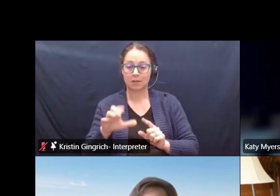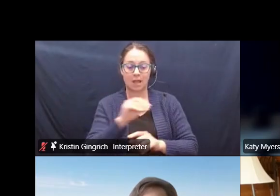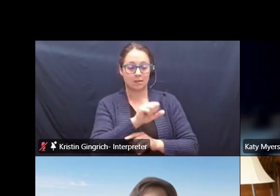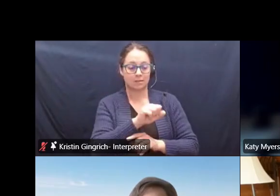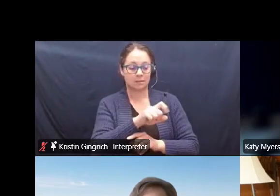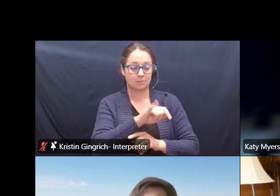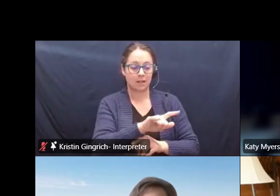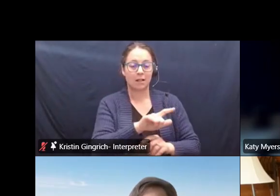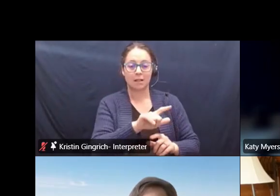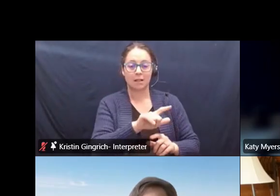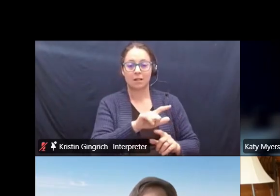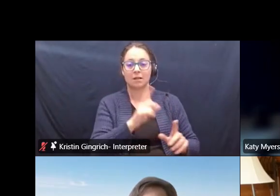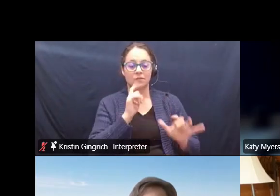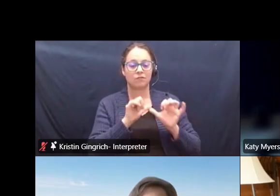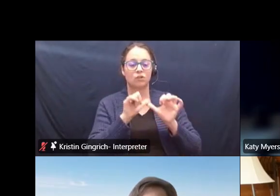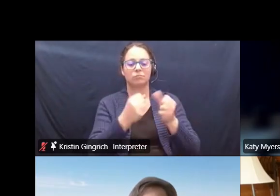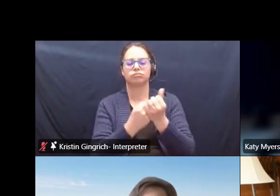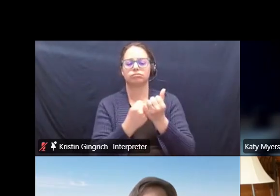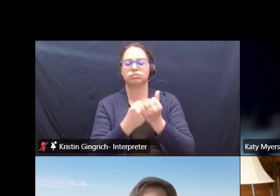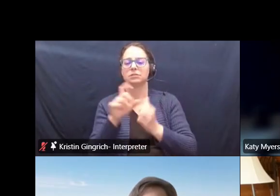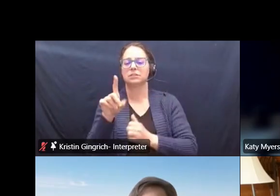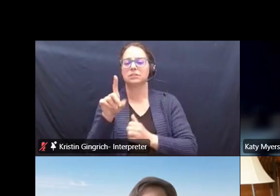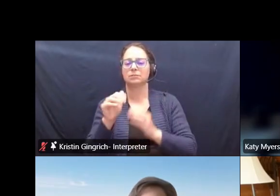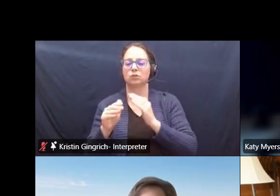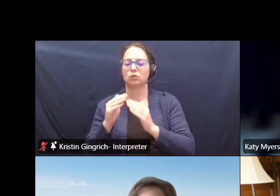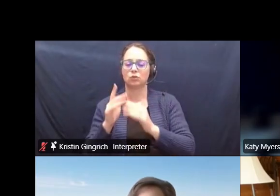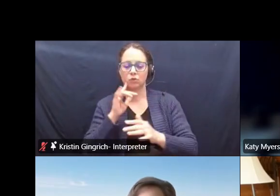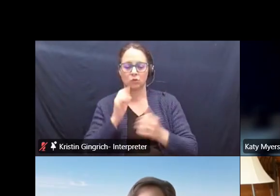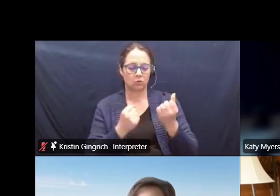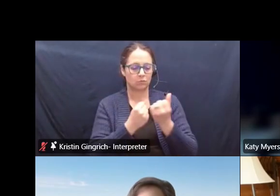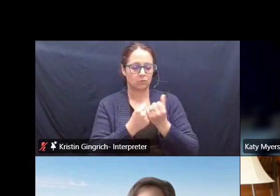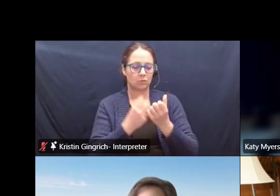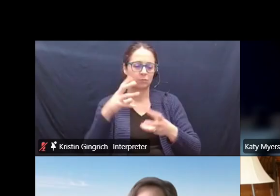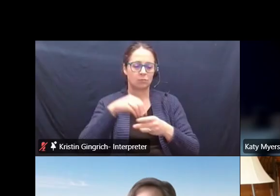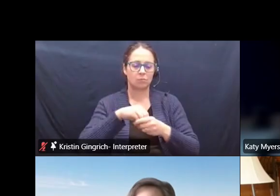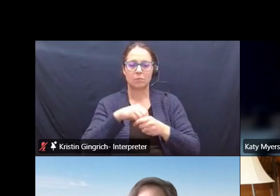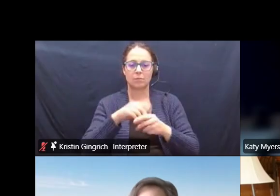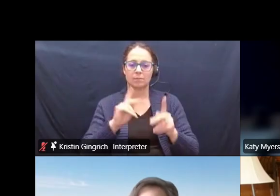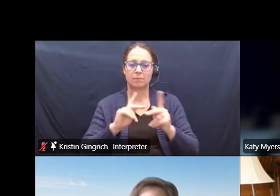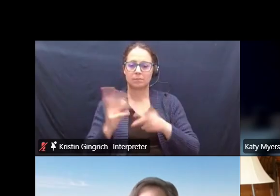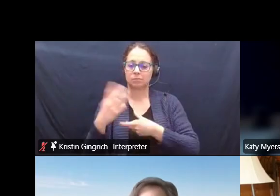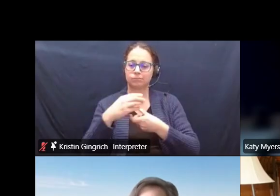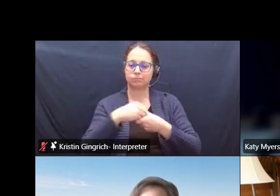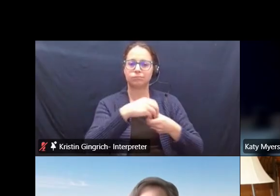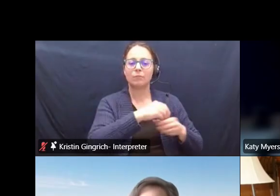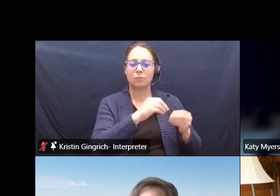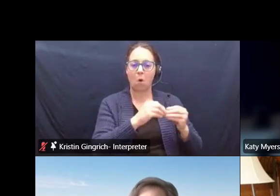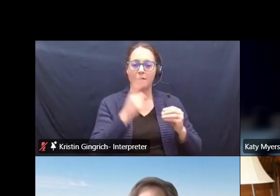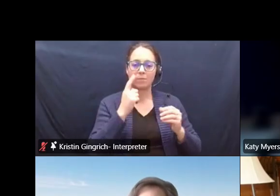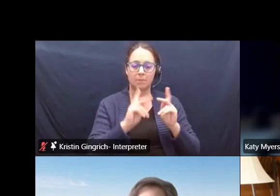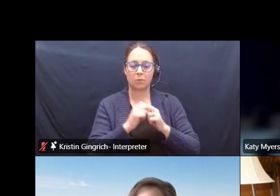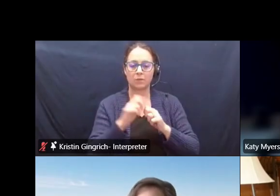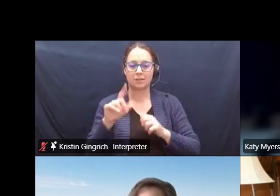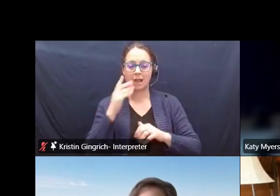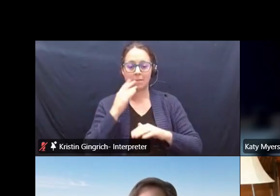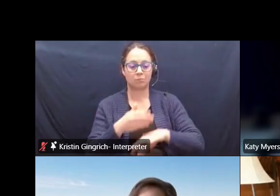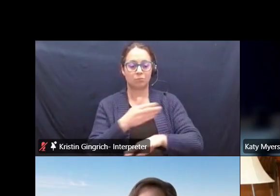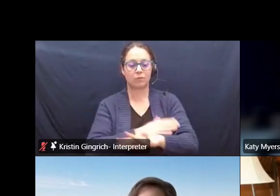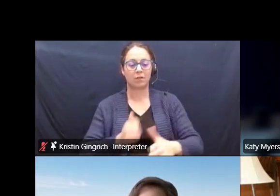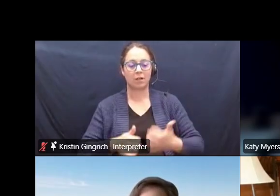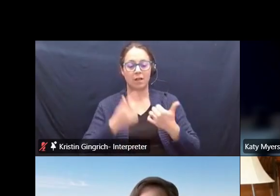is to further the disability community, to further the inclusion of people with disabilities, and to make life better for people with